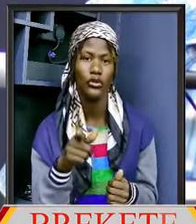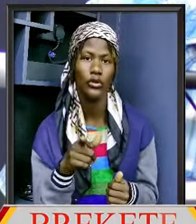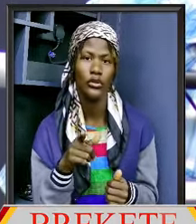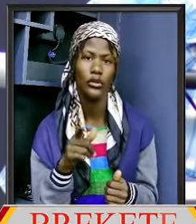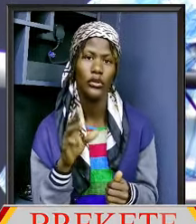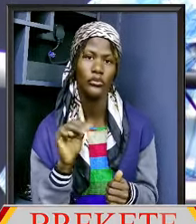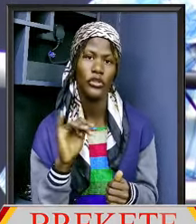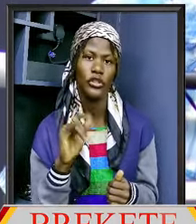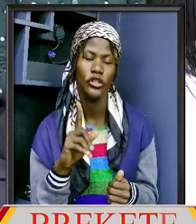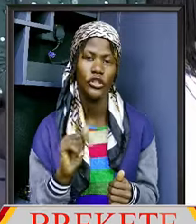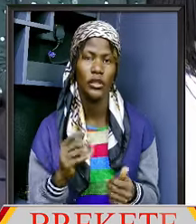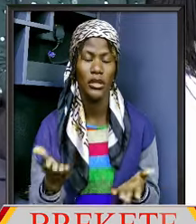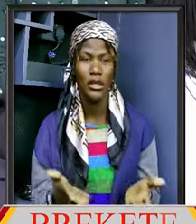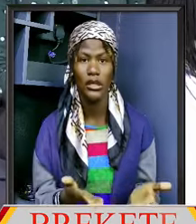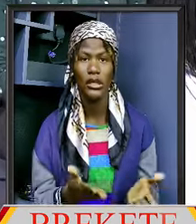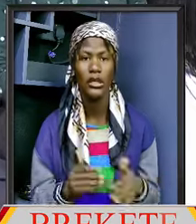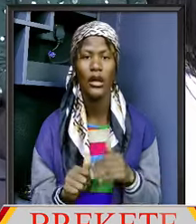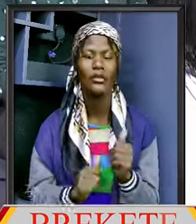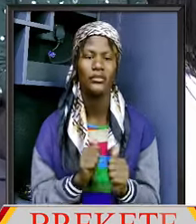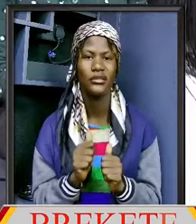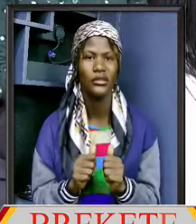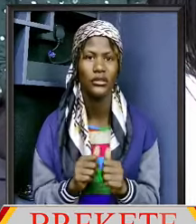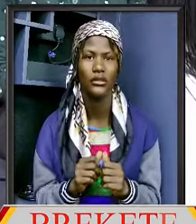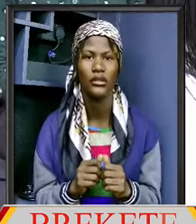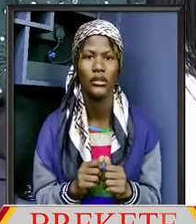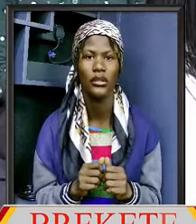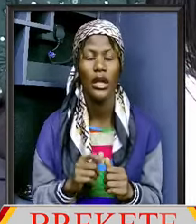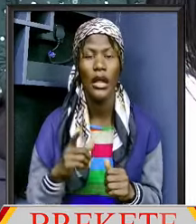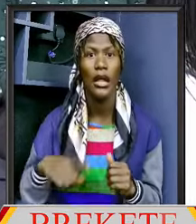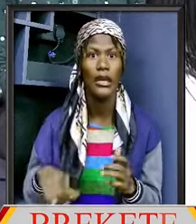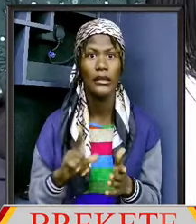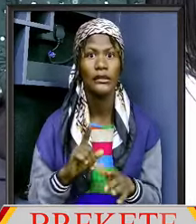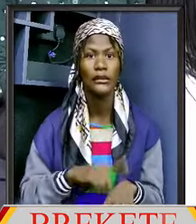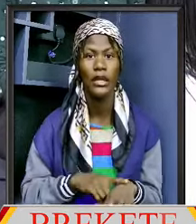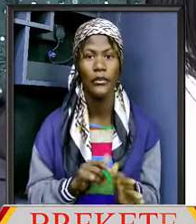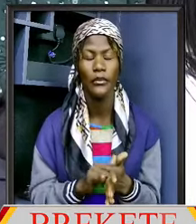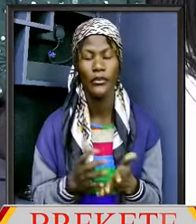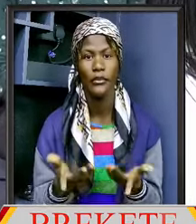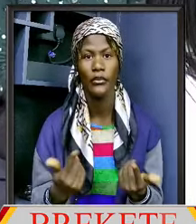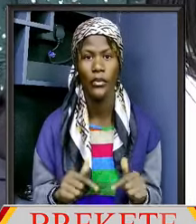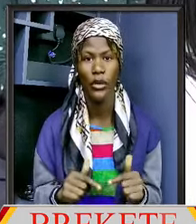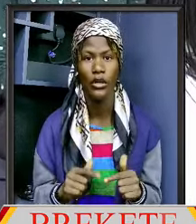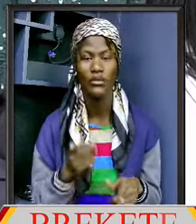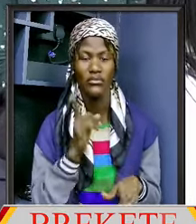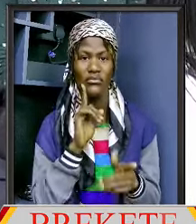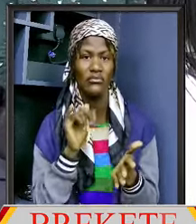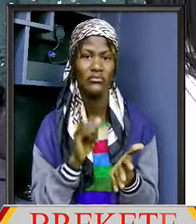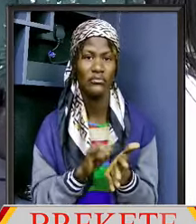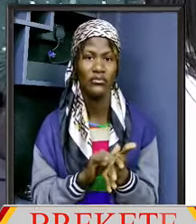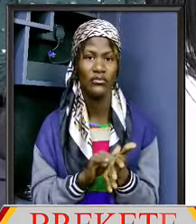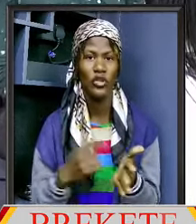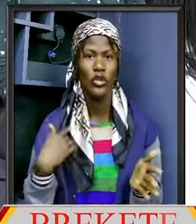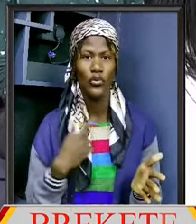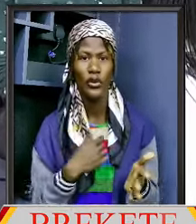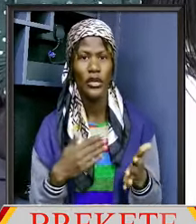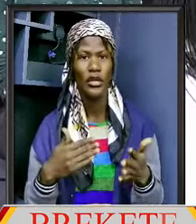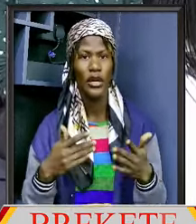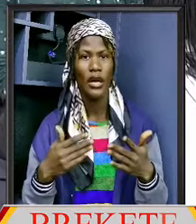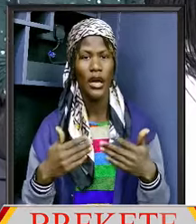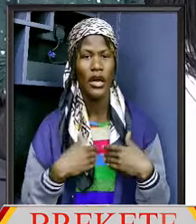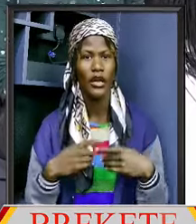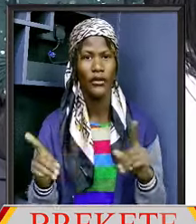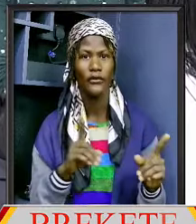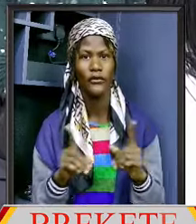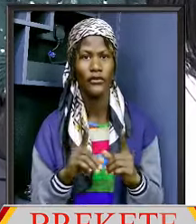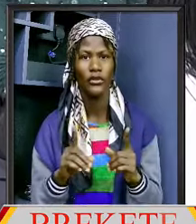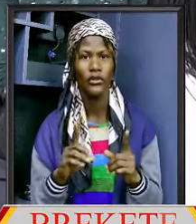our association. Like last time where I come, I talk, say we don't do 60 years this year for